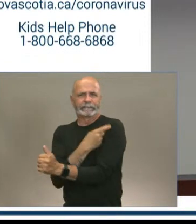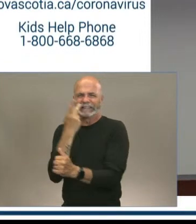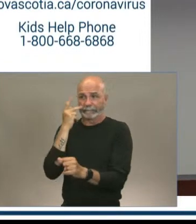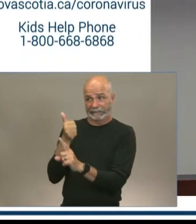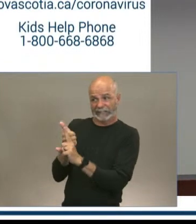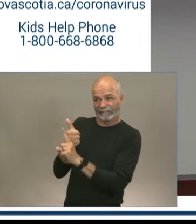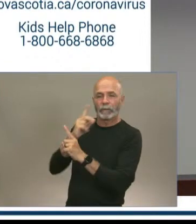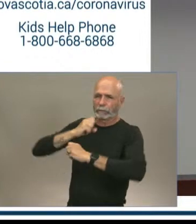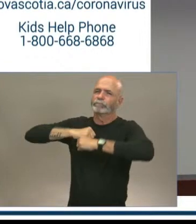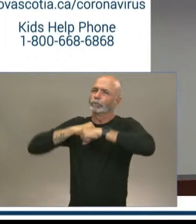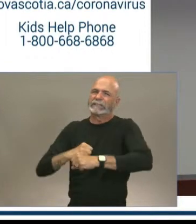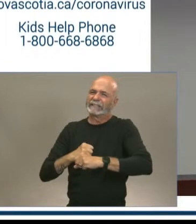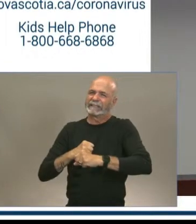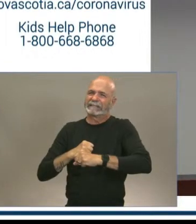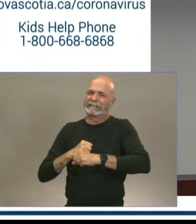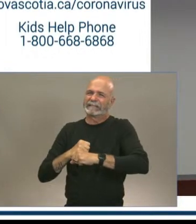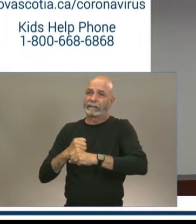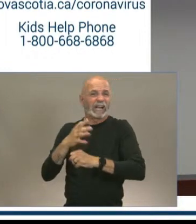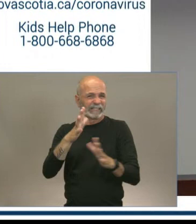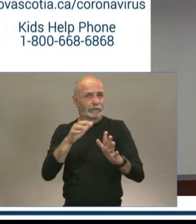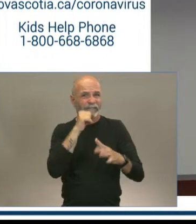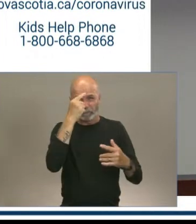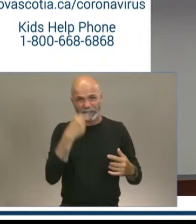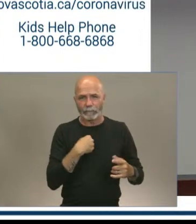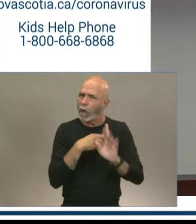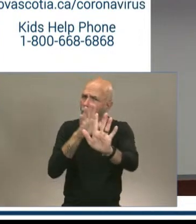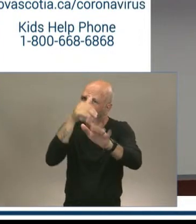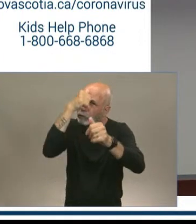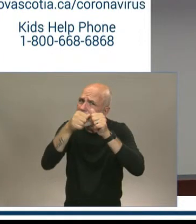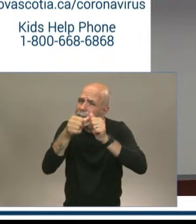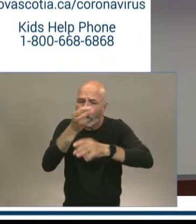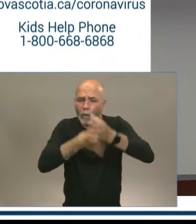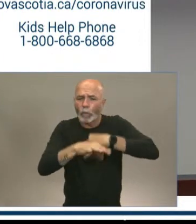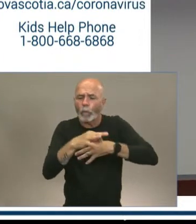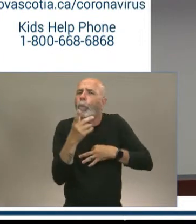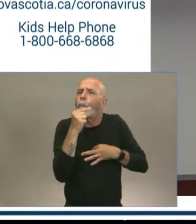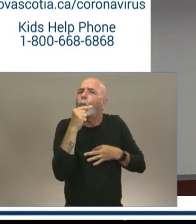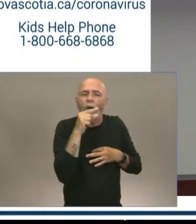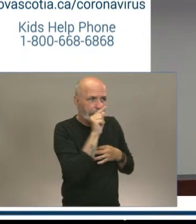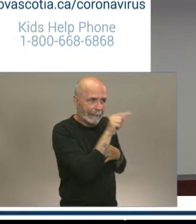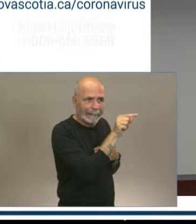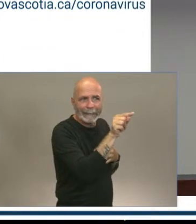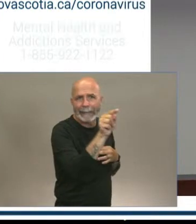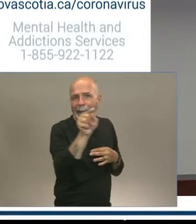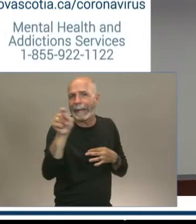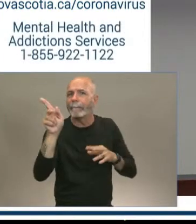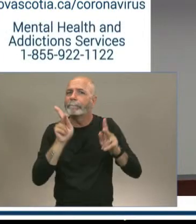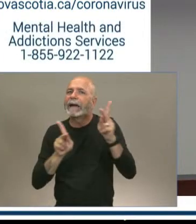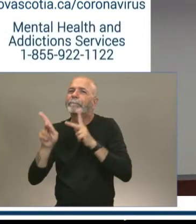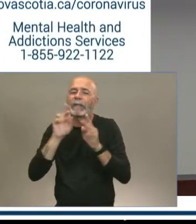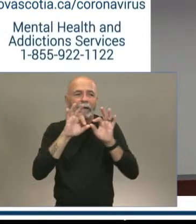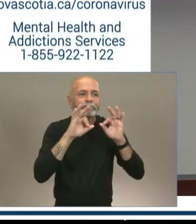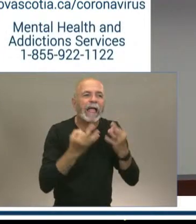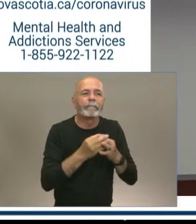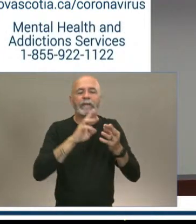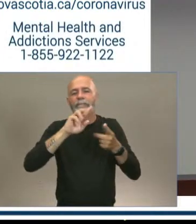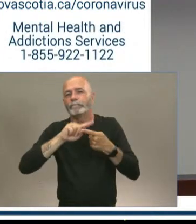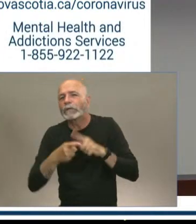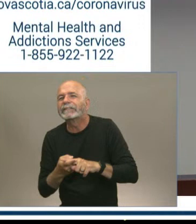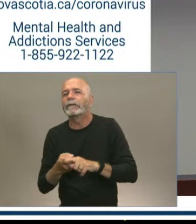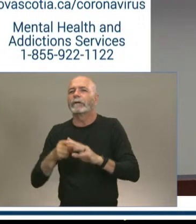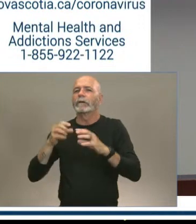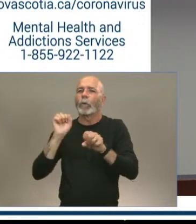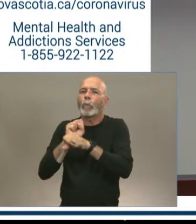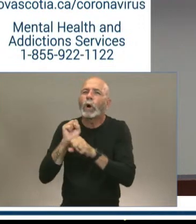about yourself, do it to protect those around you, your family, friends, and community. We have worked hard throughout this whole pandemic,